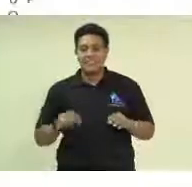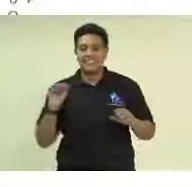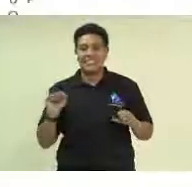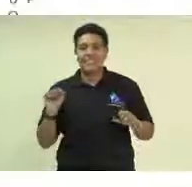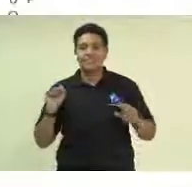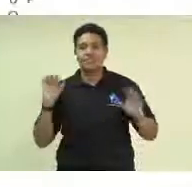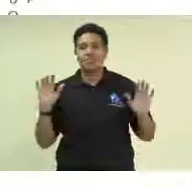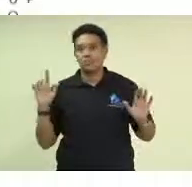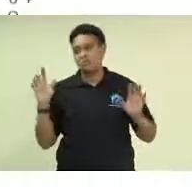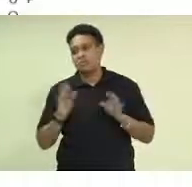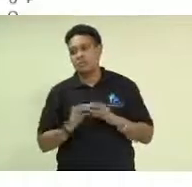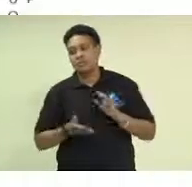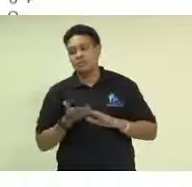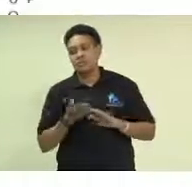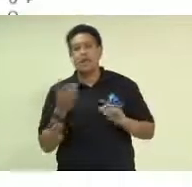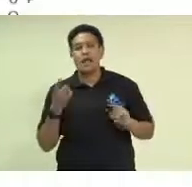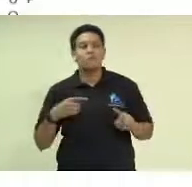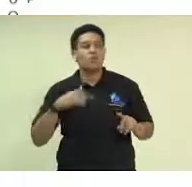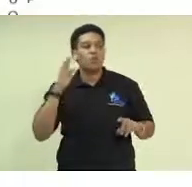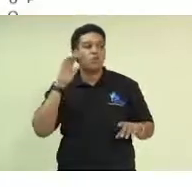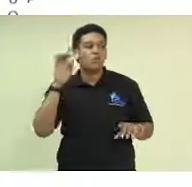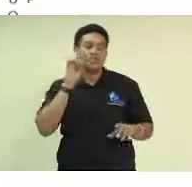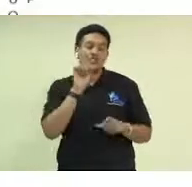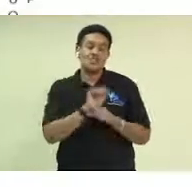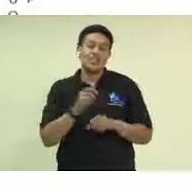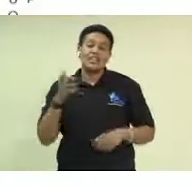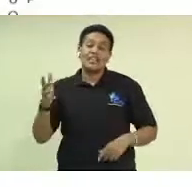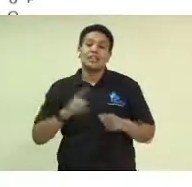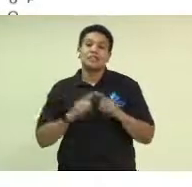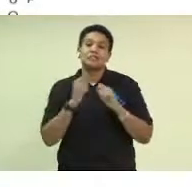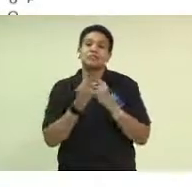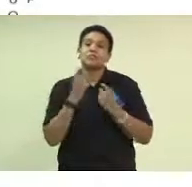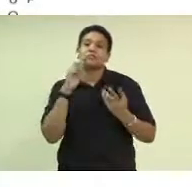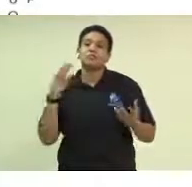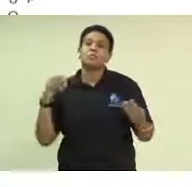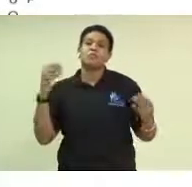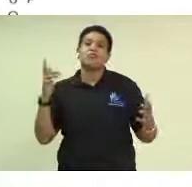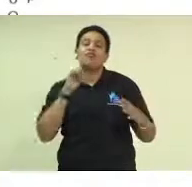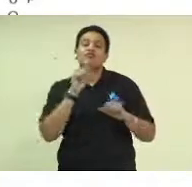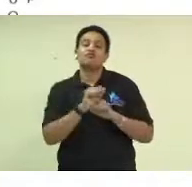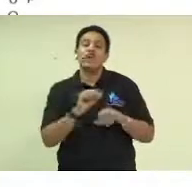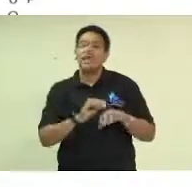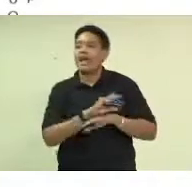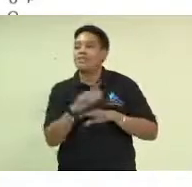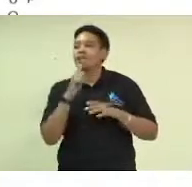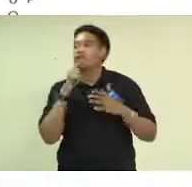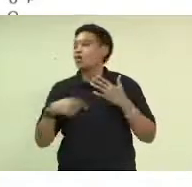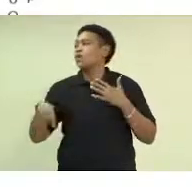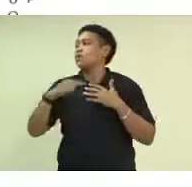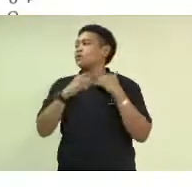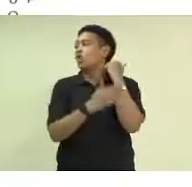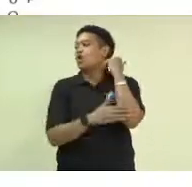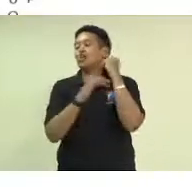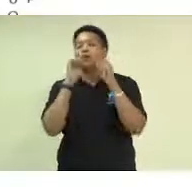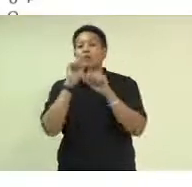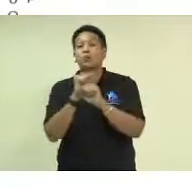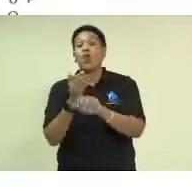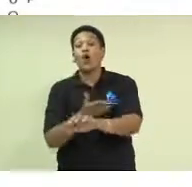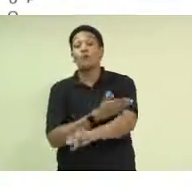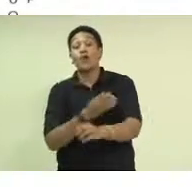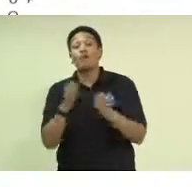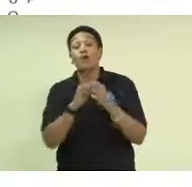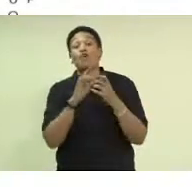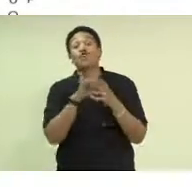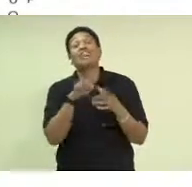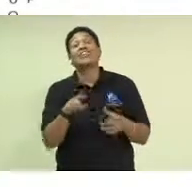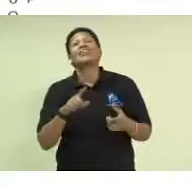Saturday, which we will, I'll certainly be there and the team to provide advice. So next week the country will be updated further on that.